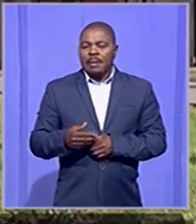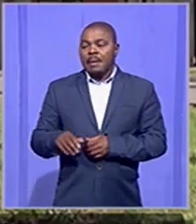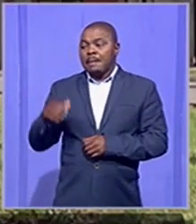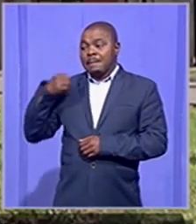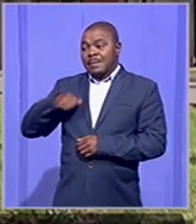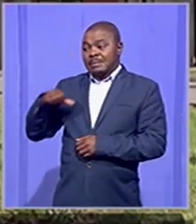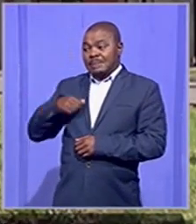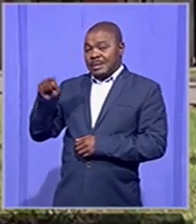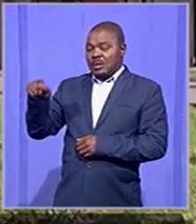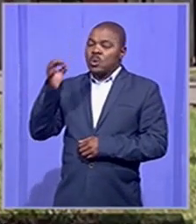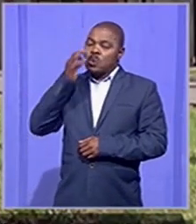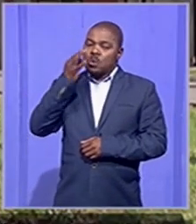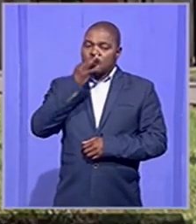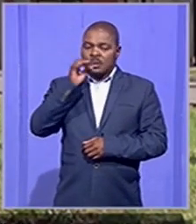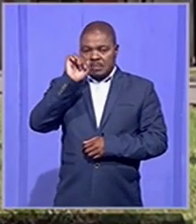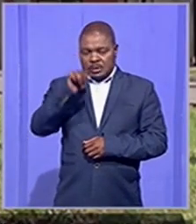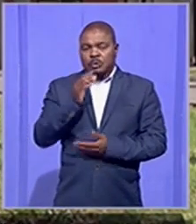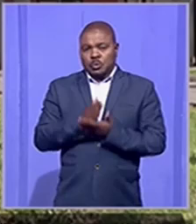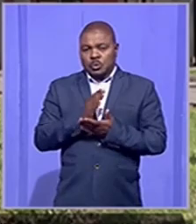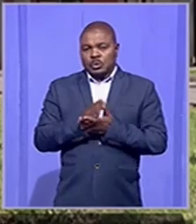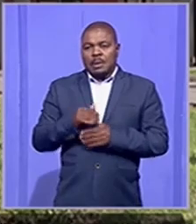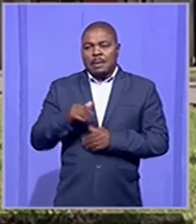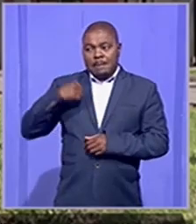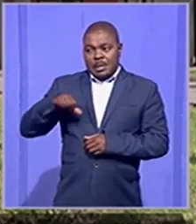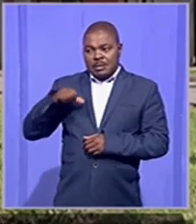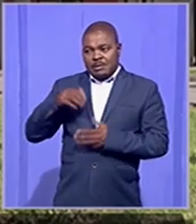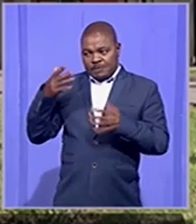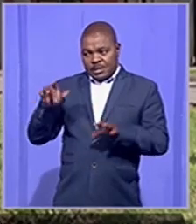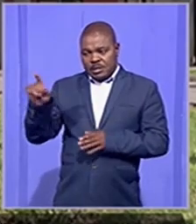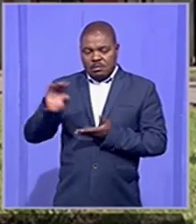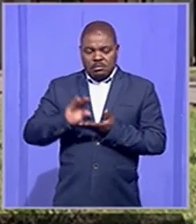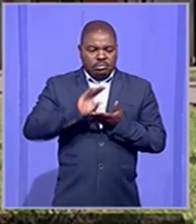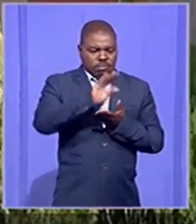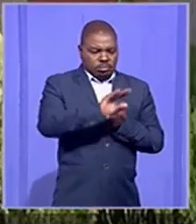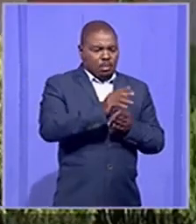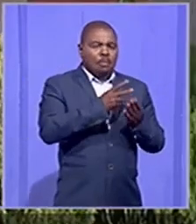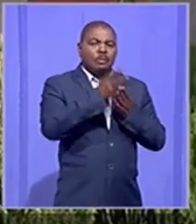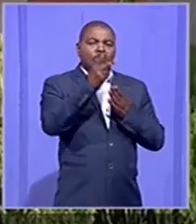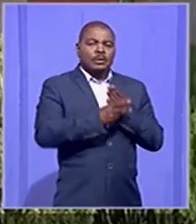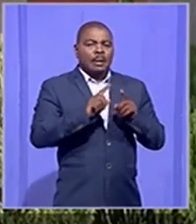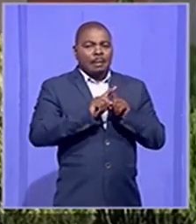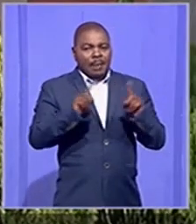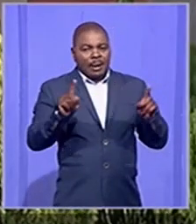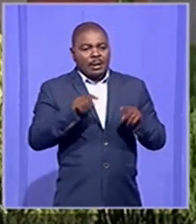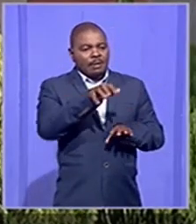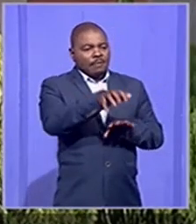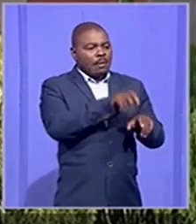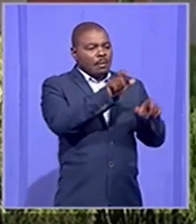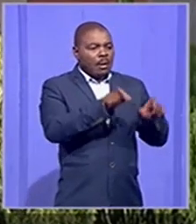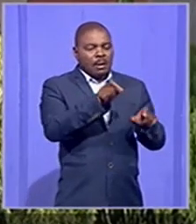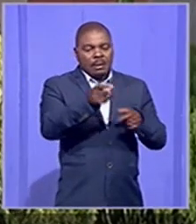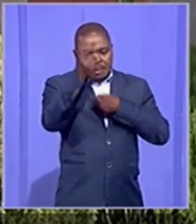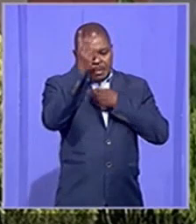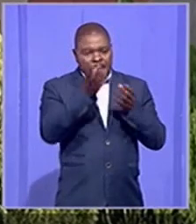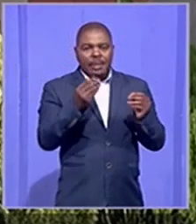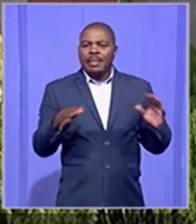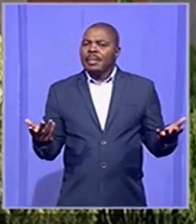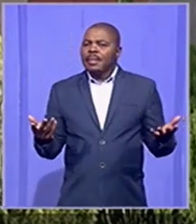kagisano molopo wa re o netefatsa fa masepala o dirisitse matlole mo projekeng eno le fa balemirui ba sa amogela dipudi tsa